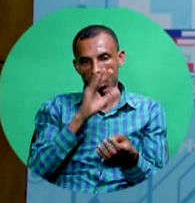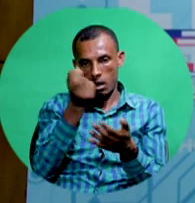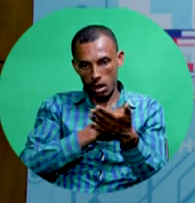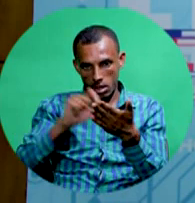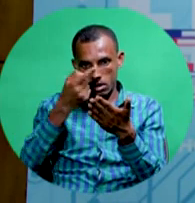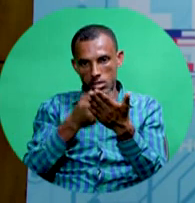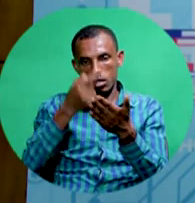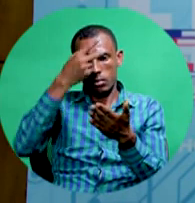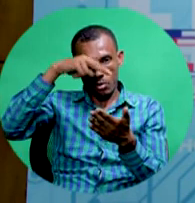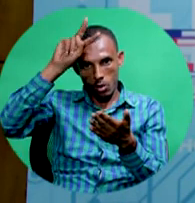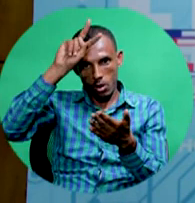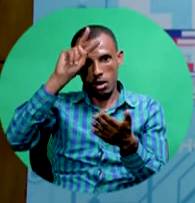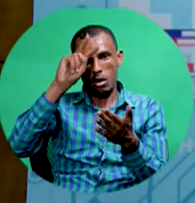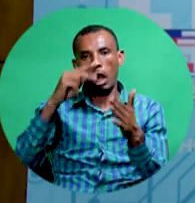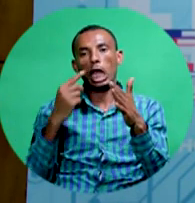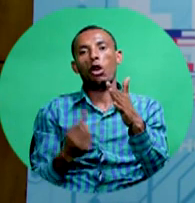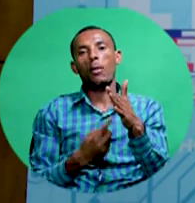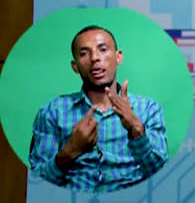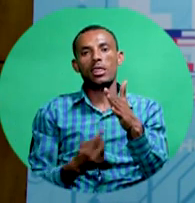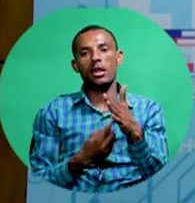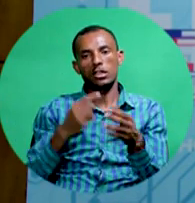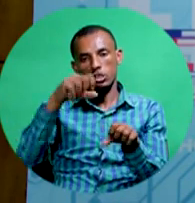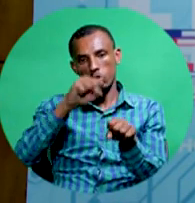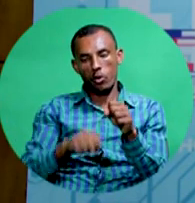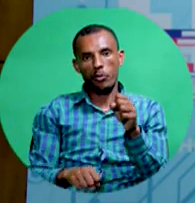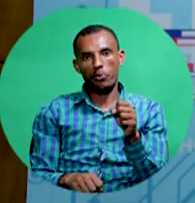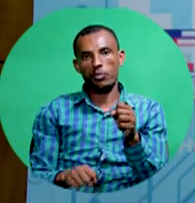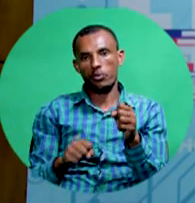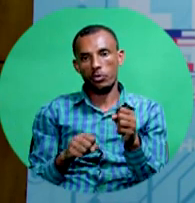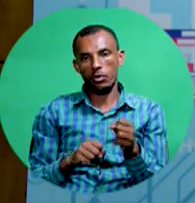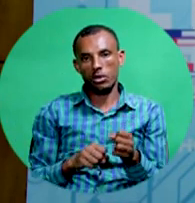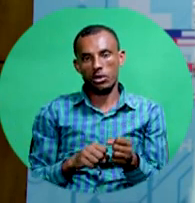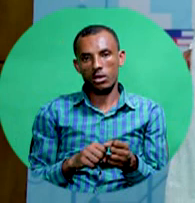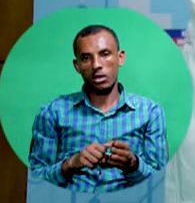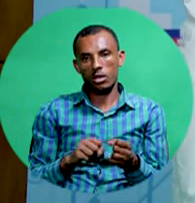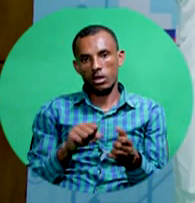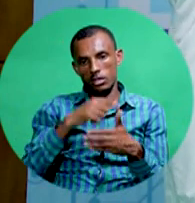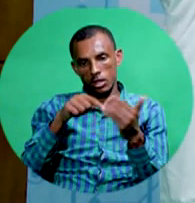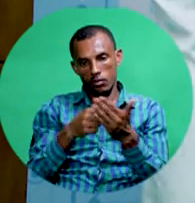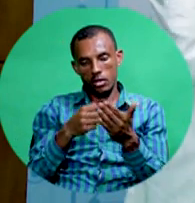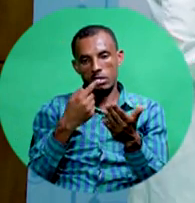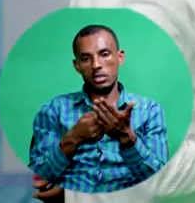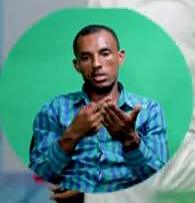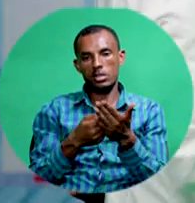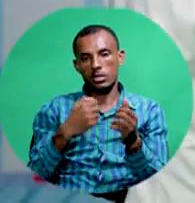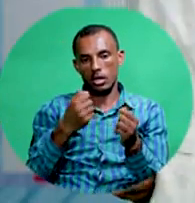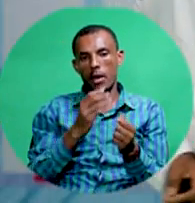this power on the denominator. So that's it. Therefore, this